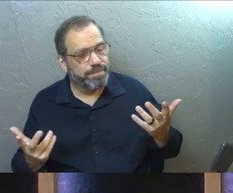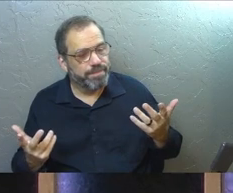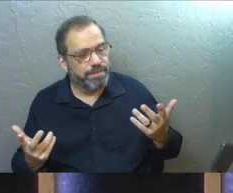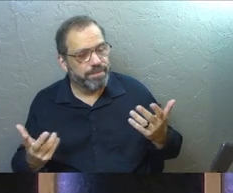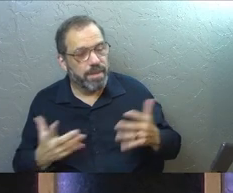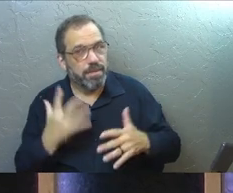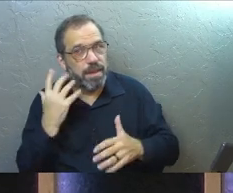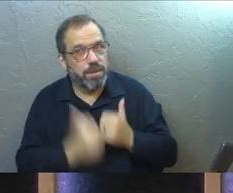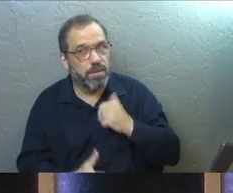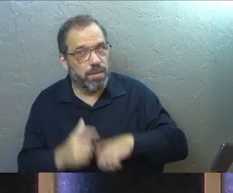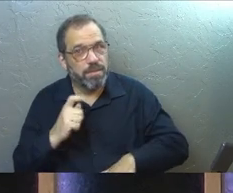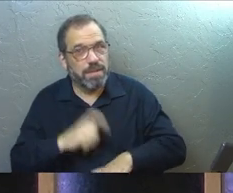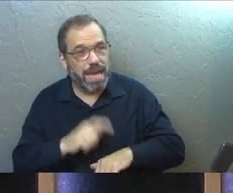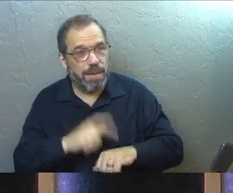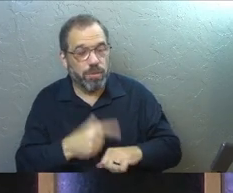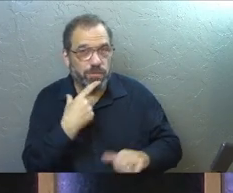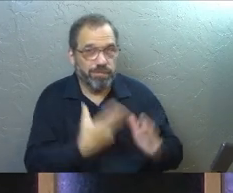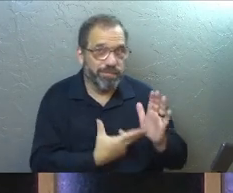it might be a rough time.